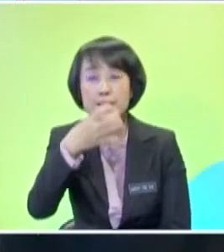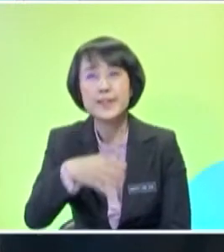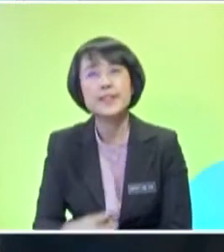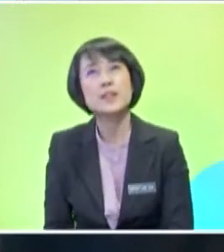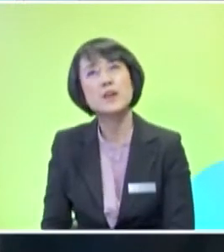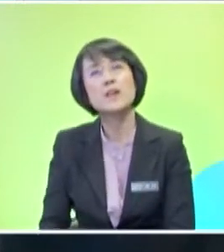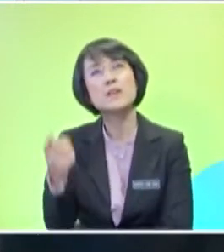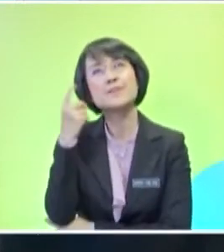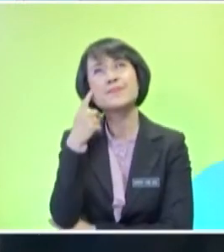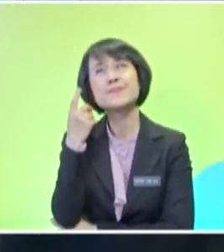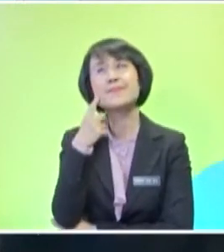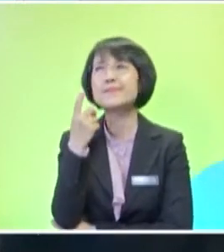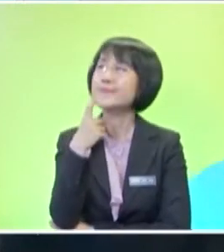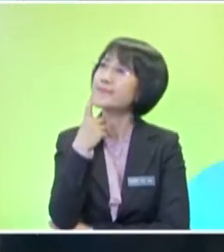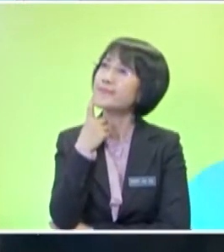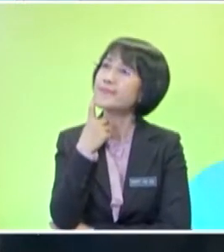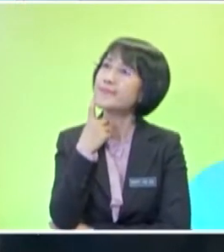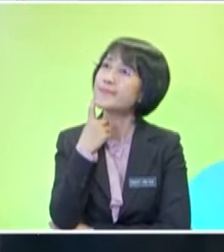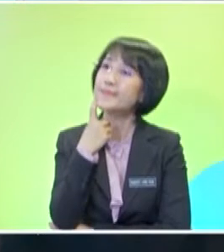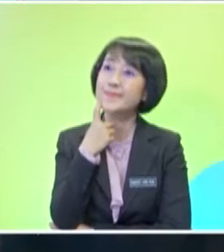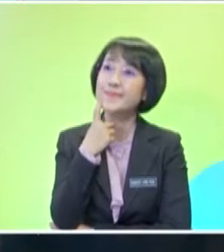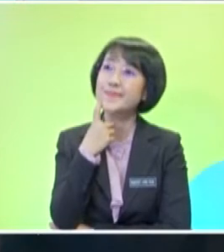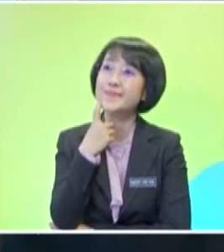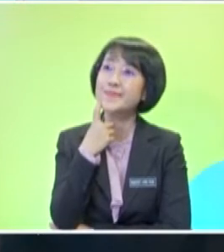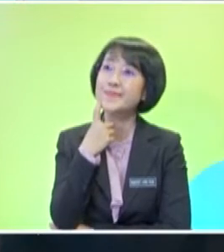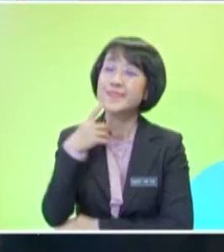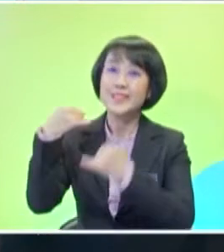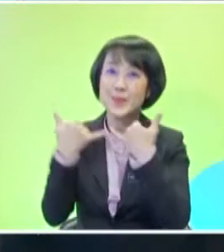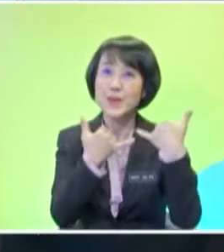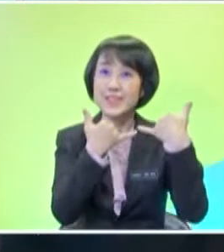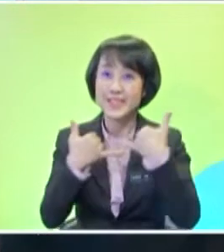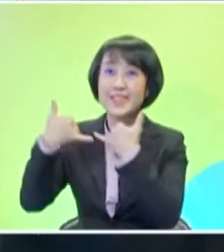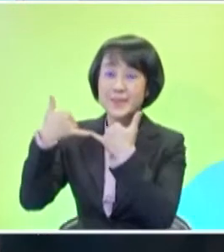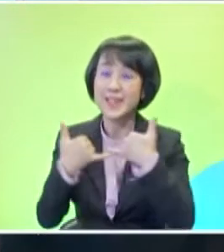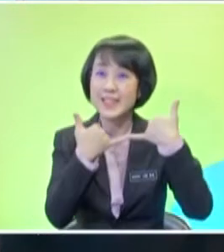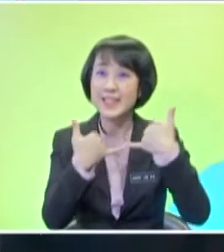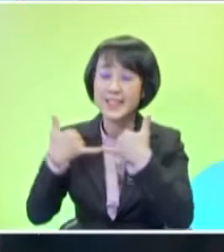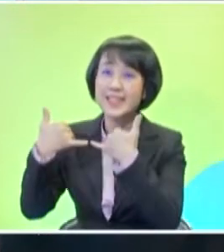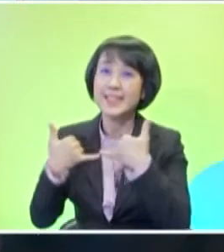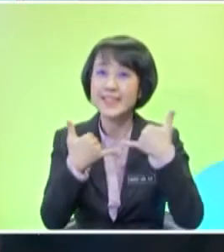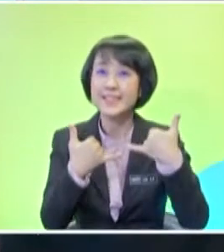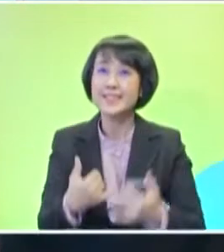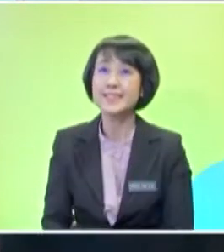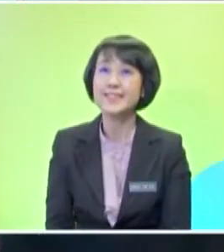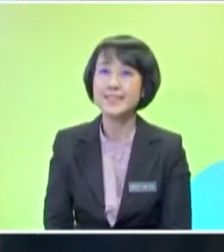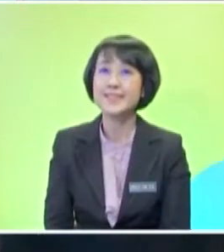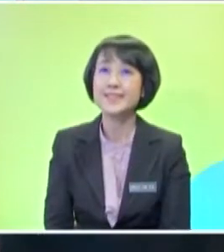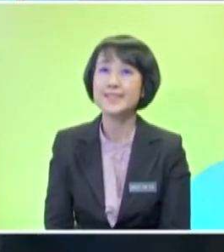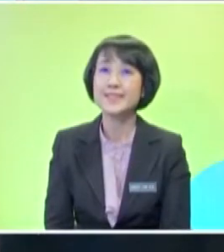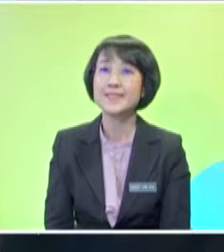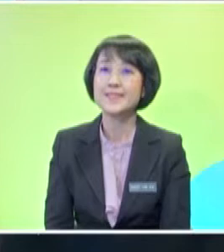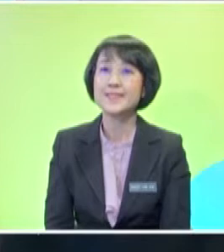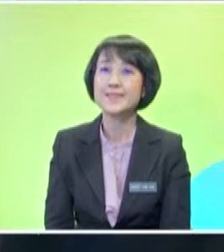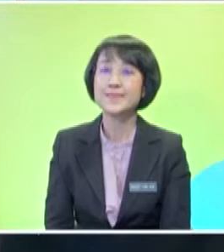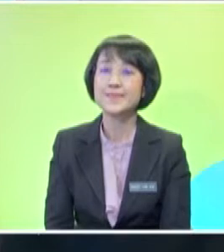apple? Or how about durian? A watermelon as well. The skin of the watermelon is green. Yes. Good